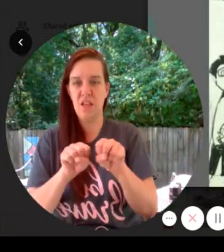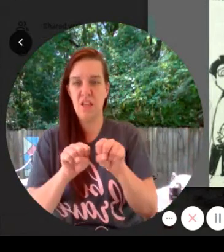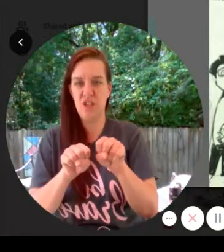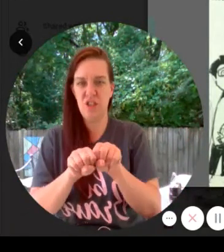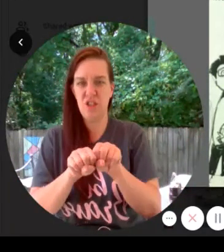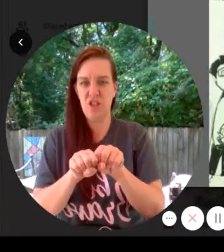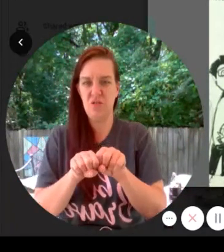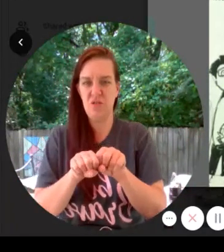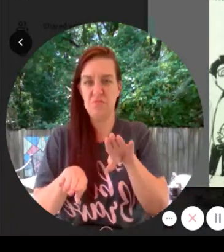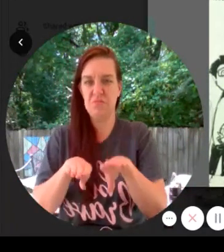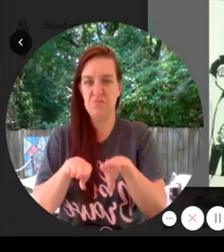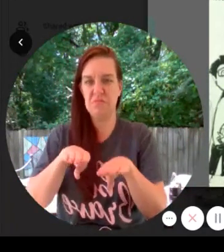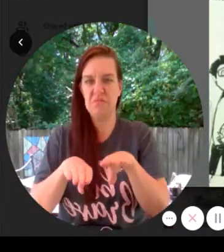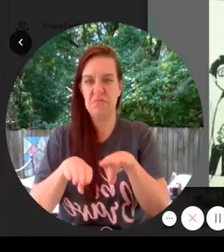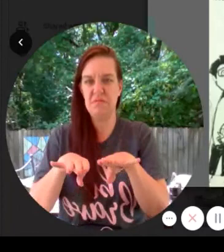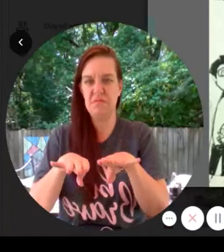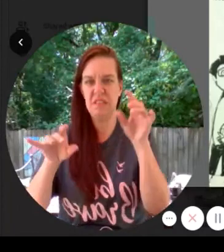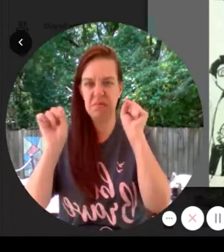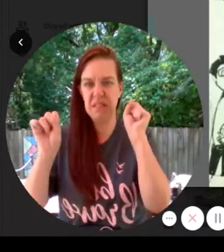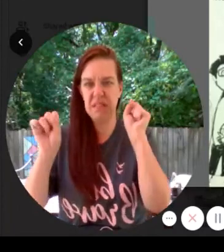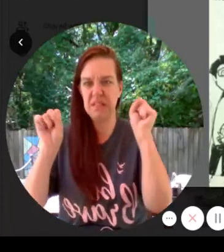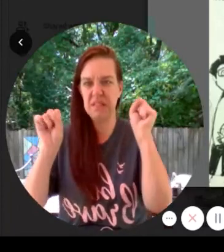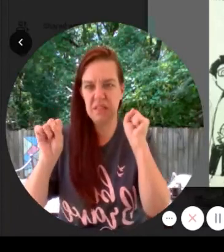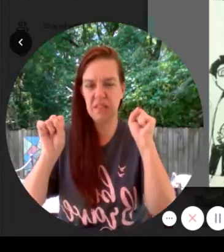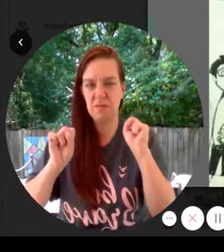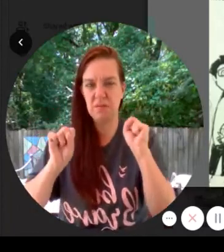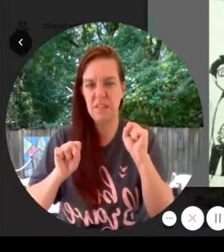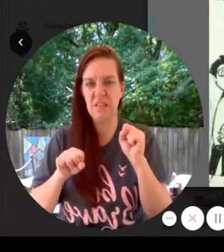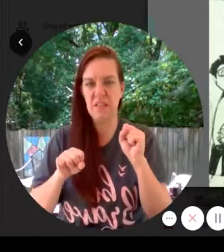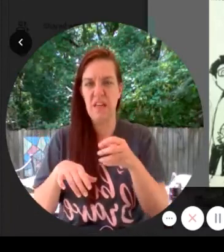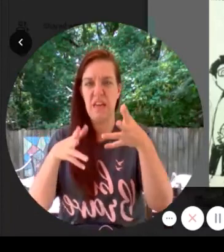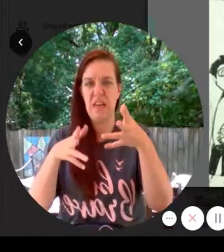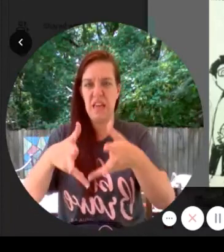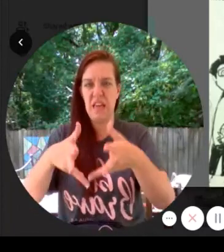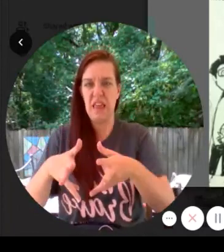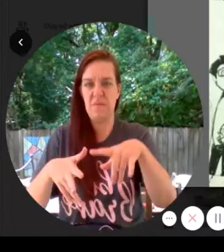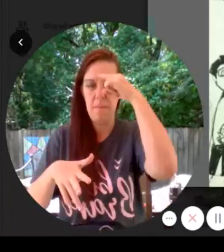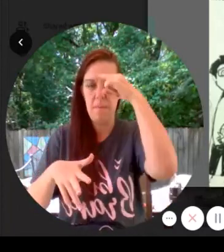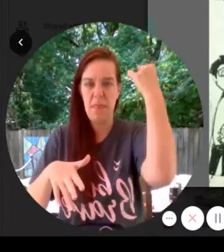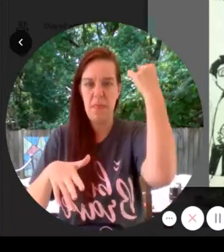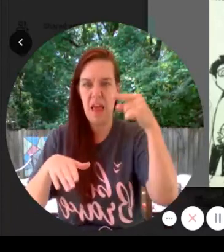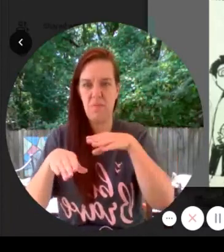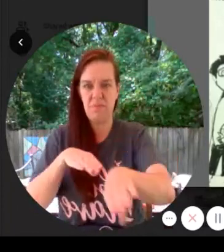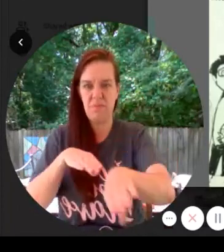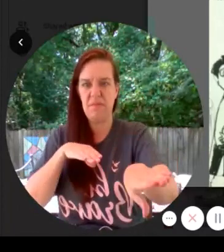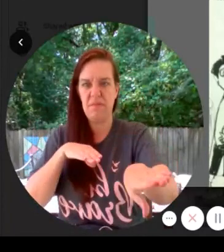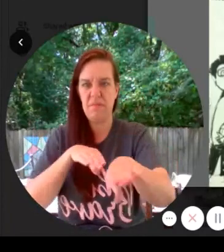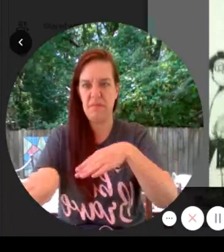forward. He left a trail of black scuff marks behind.